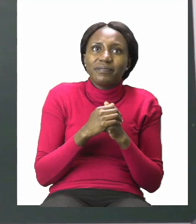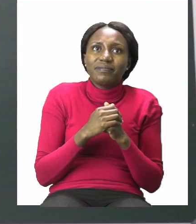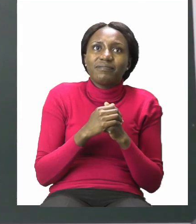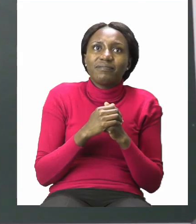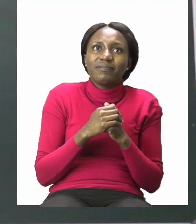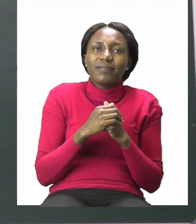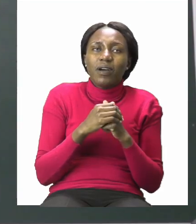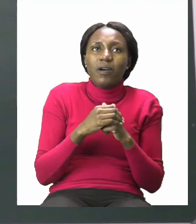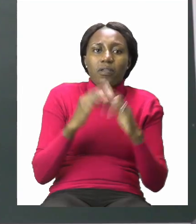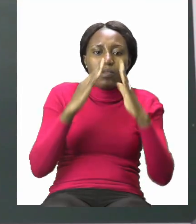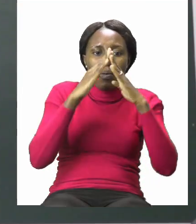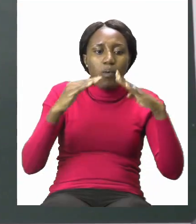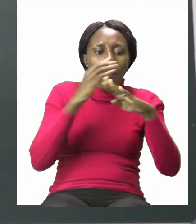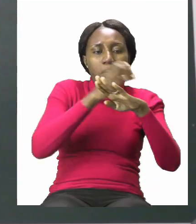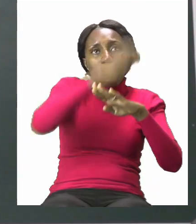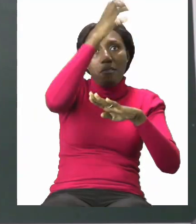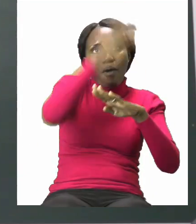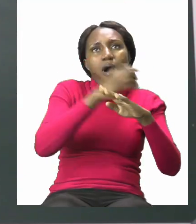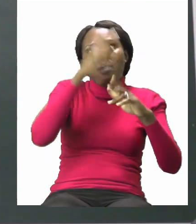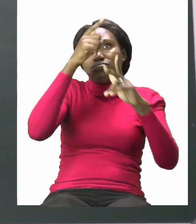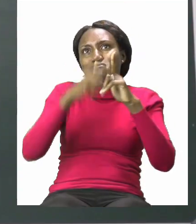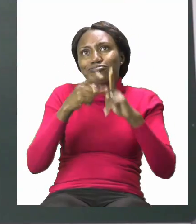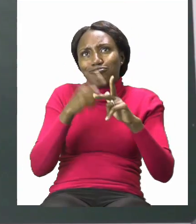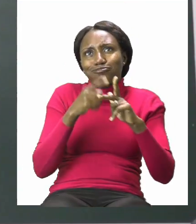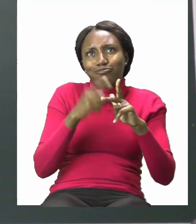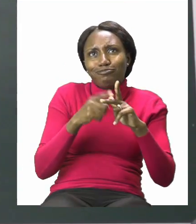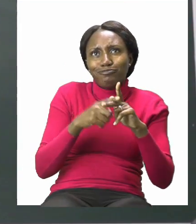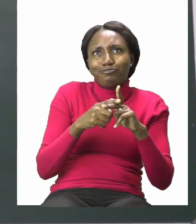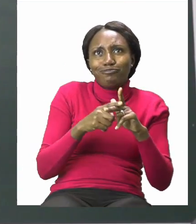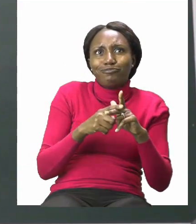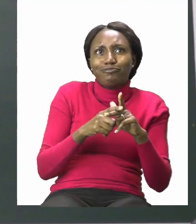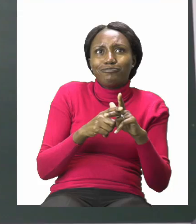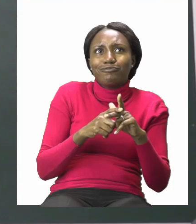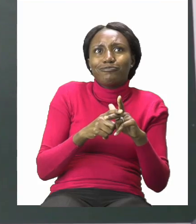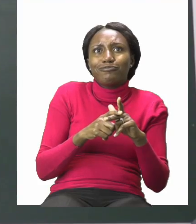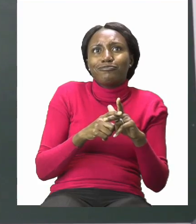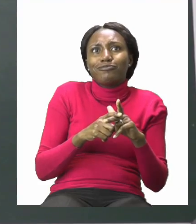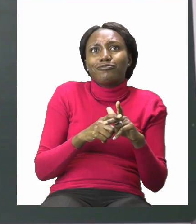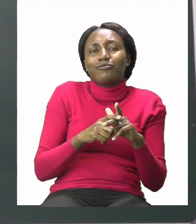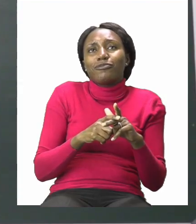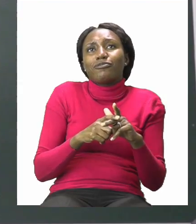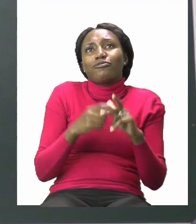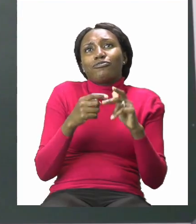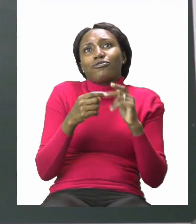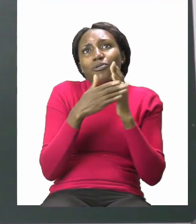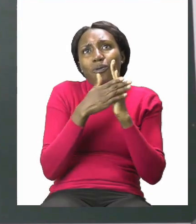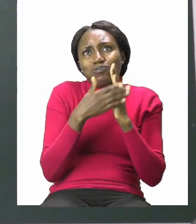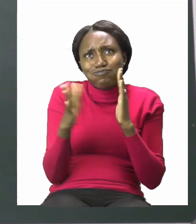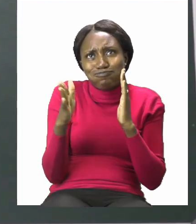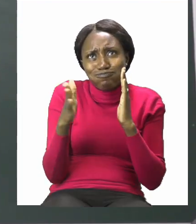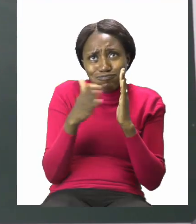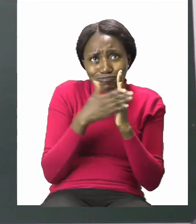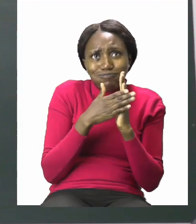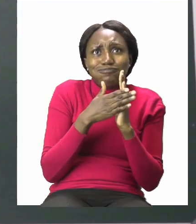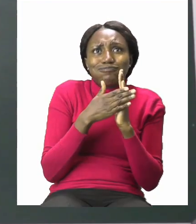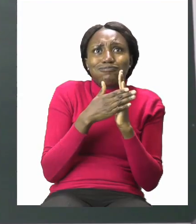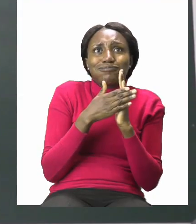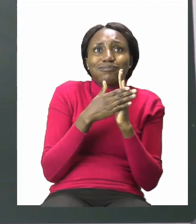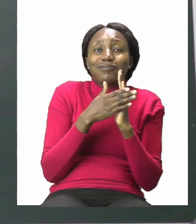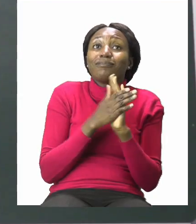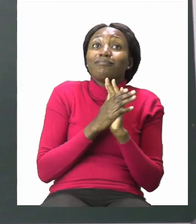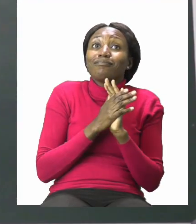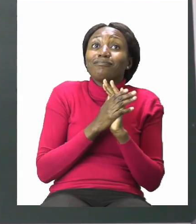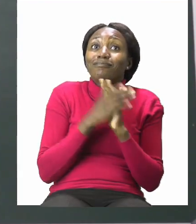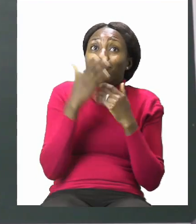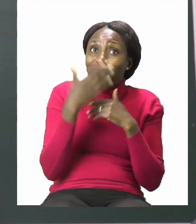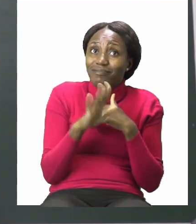chimney, the windows, and the door. And now I think I have put glue all